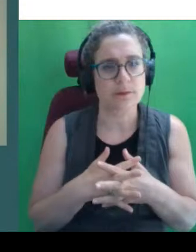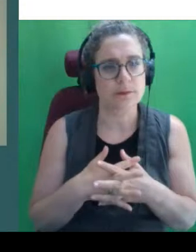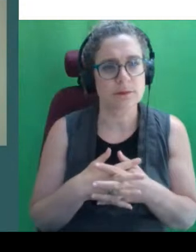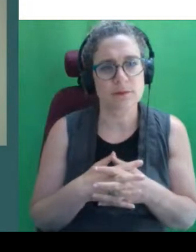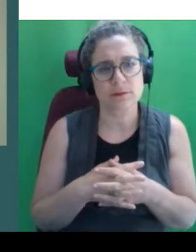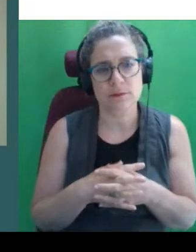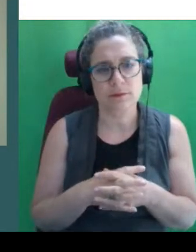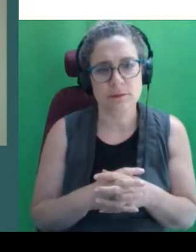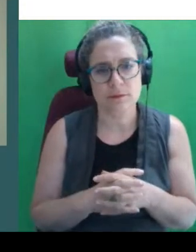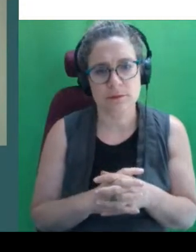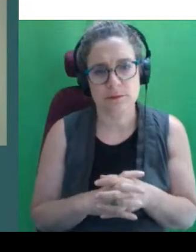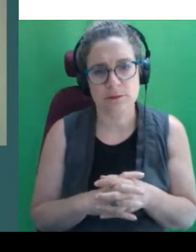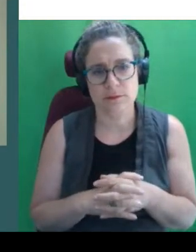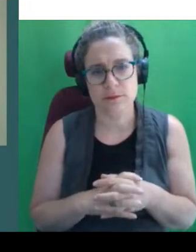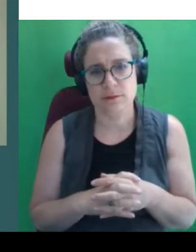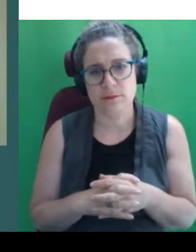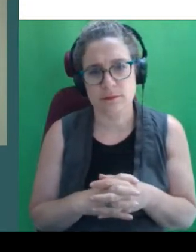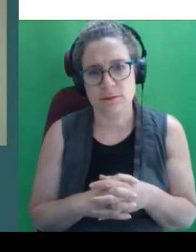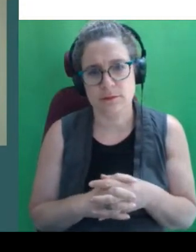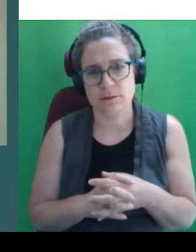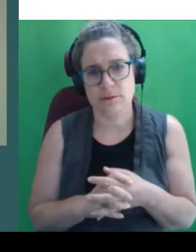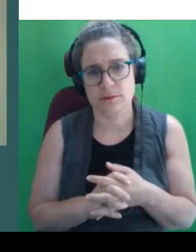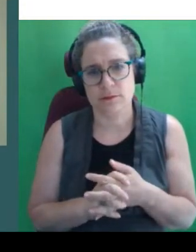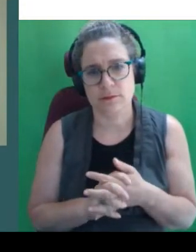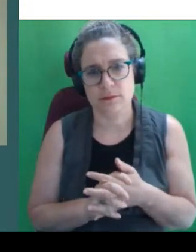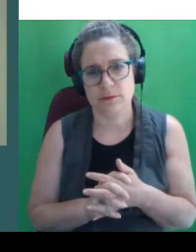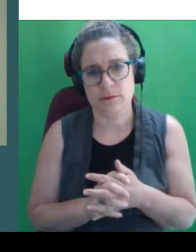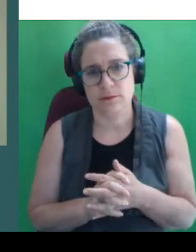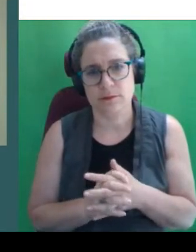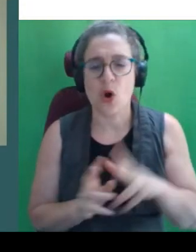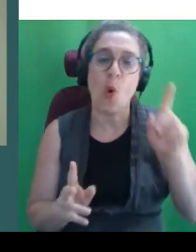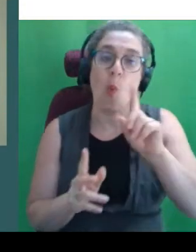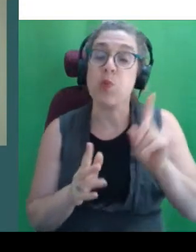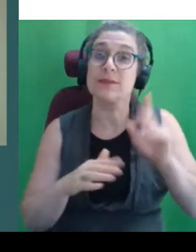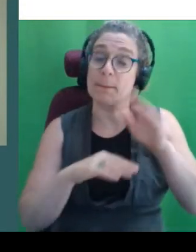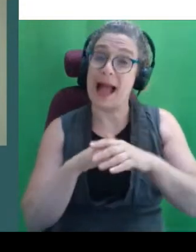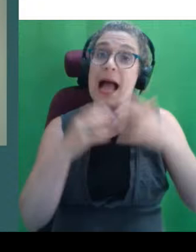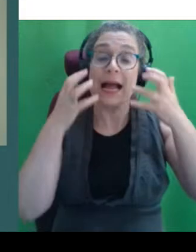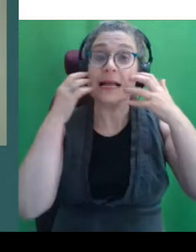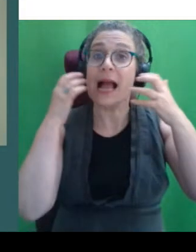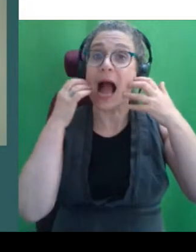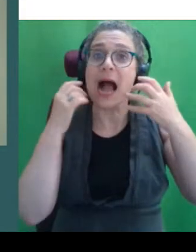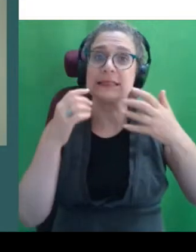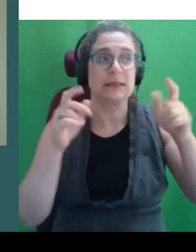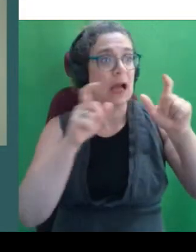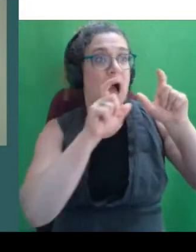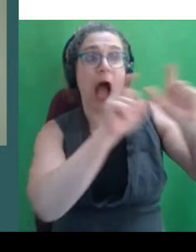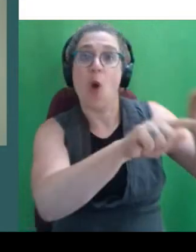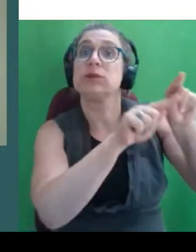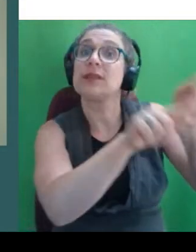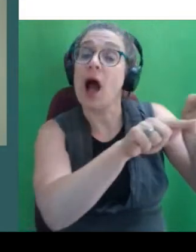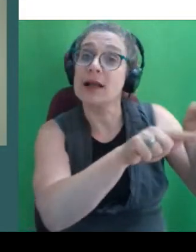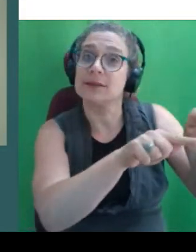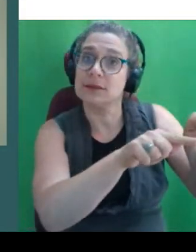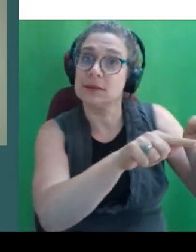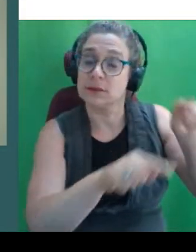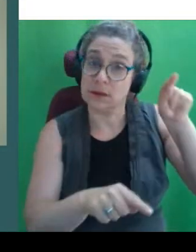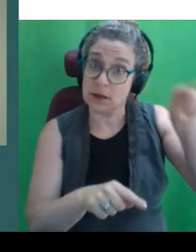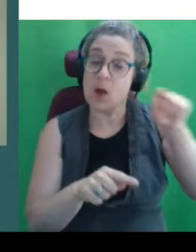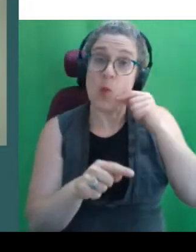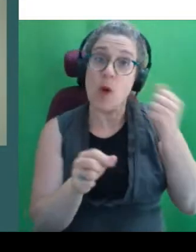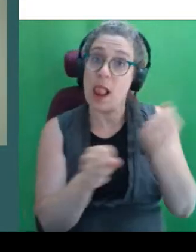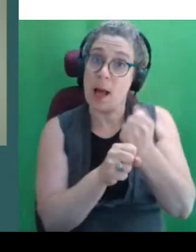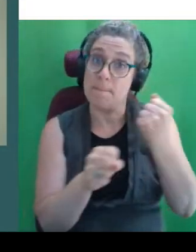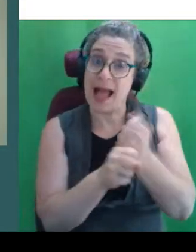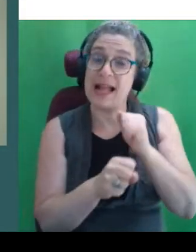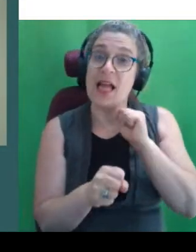more of an issue to an allergic owner than a non-house cat? For example, do outside factors exacerbate the allergens, so the allergens